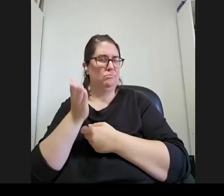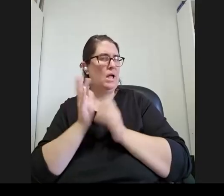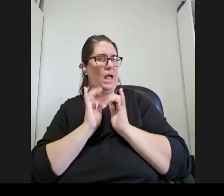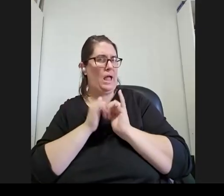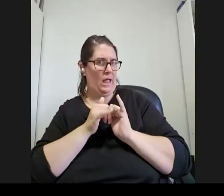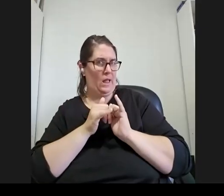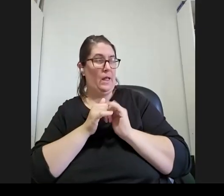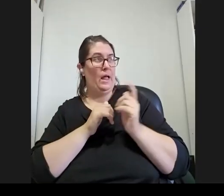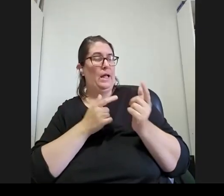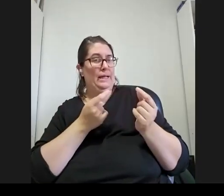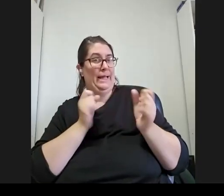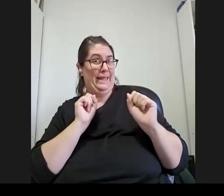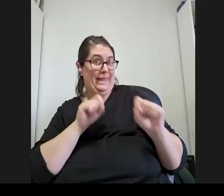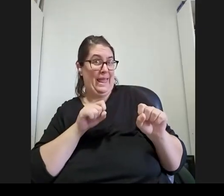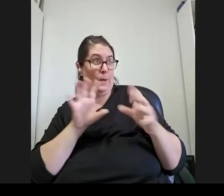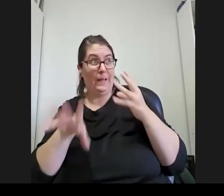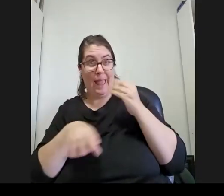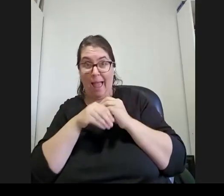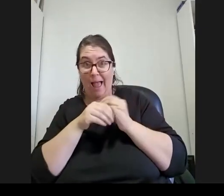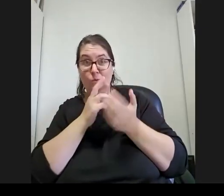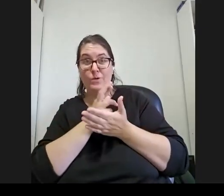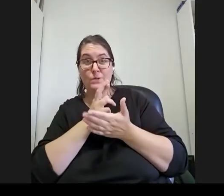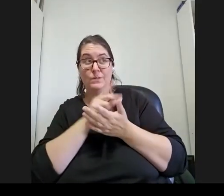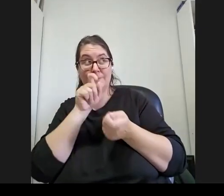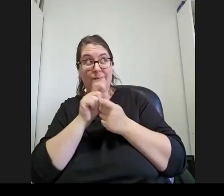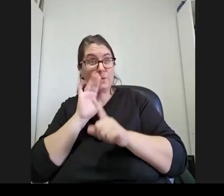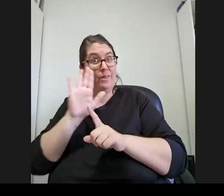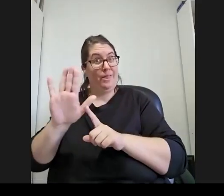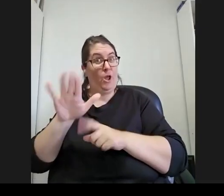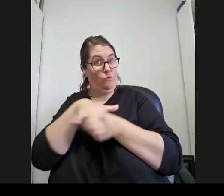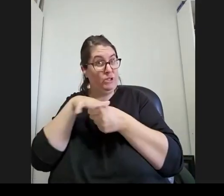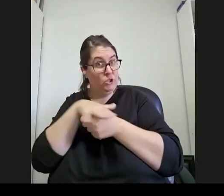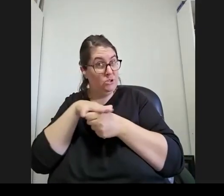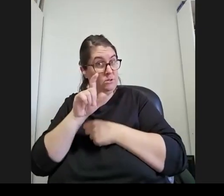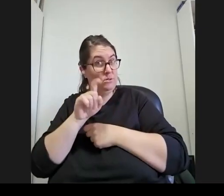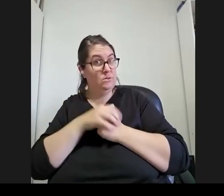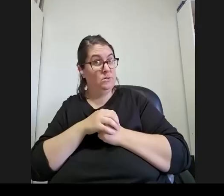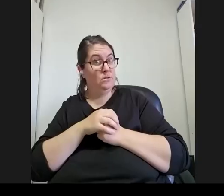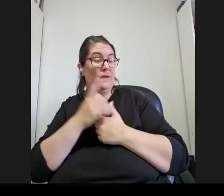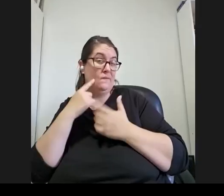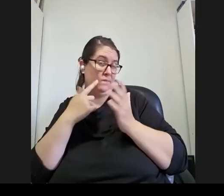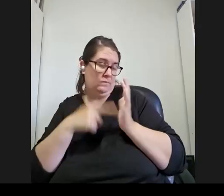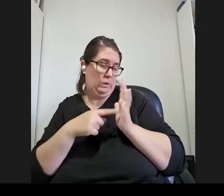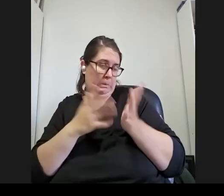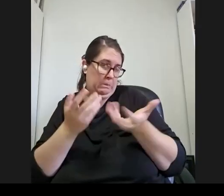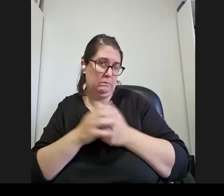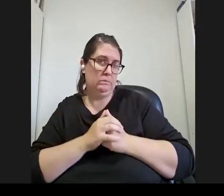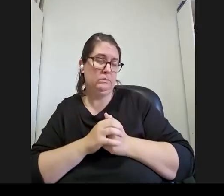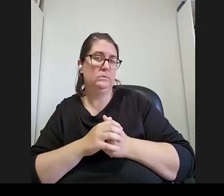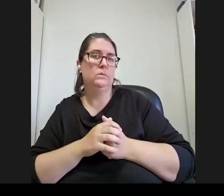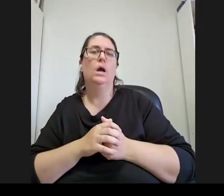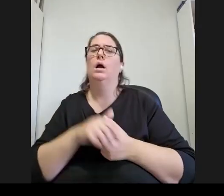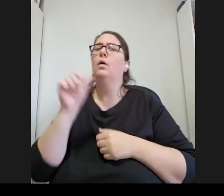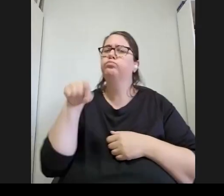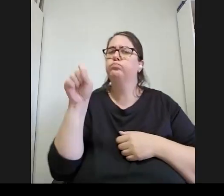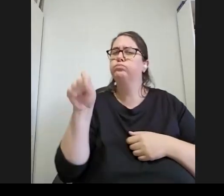Is there a way to add resources specific to the client's region, for example? Yes, I